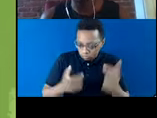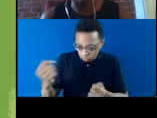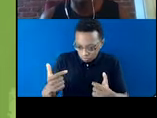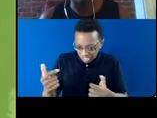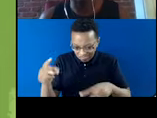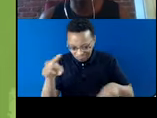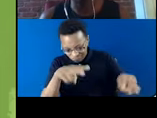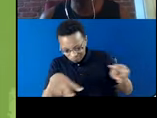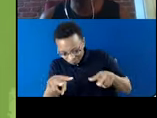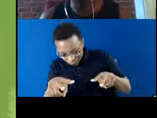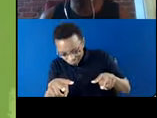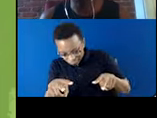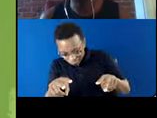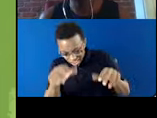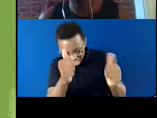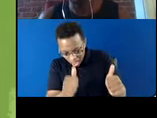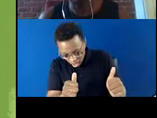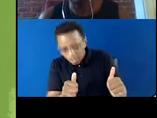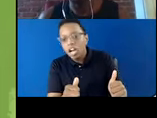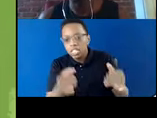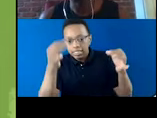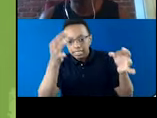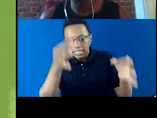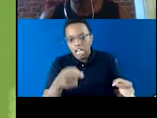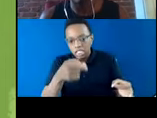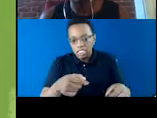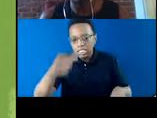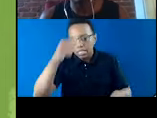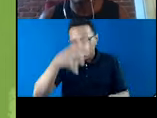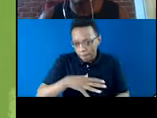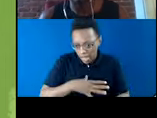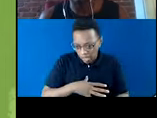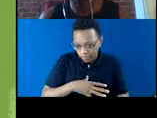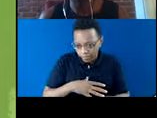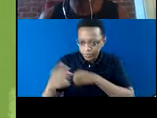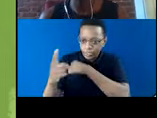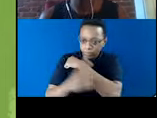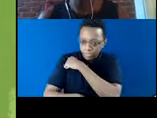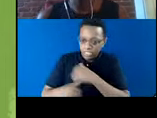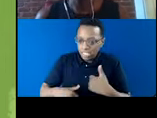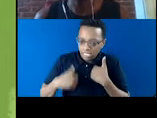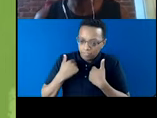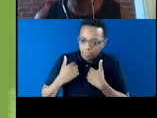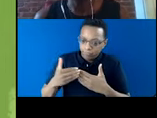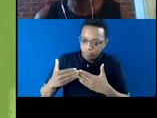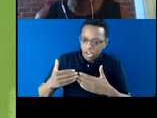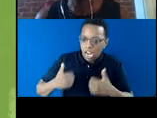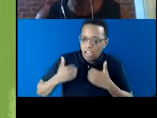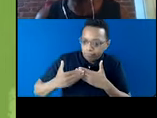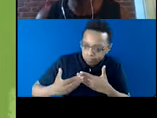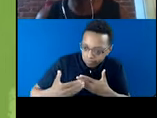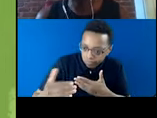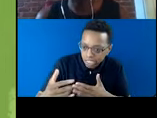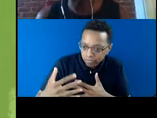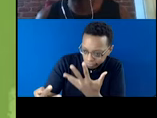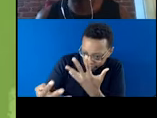of a man. And then she was sentenced to live the rest of her life in a cage. The interesting